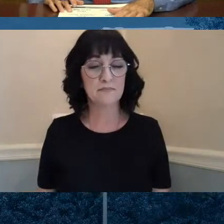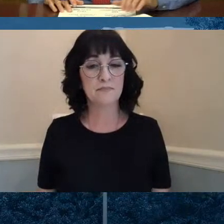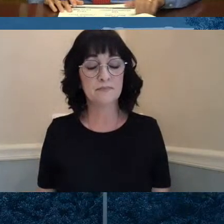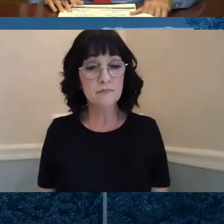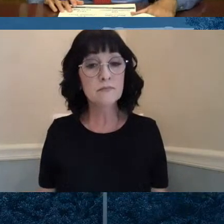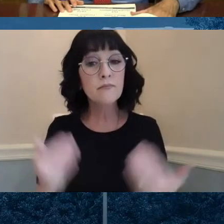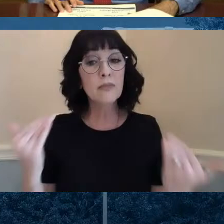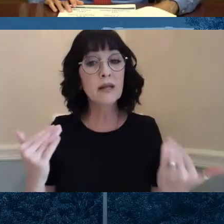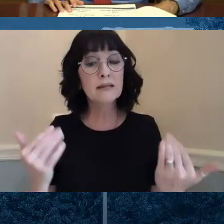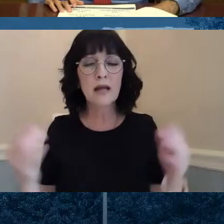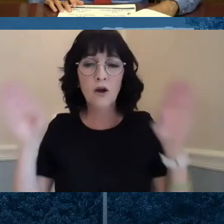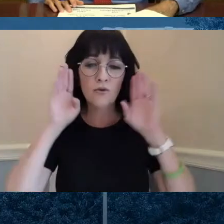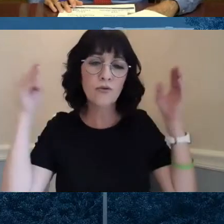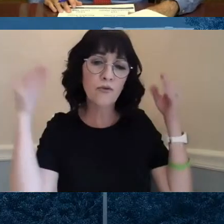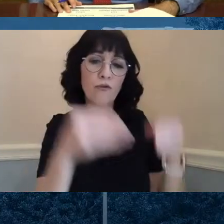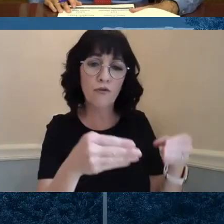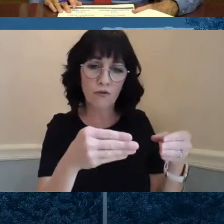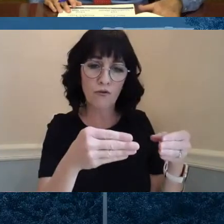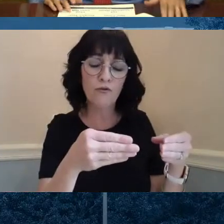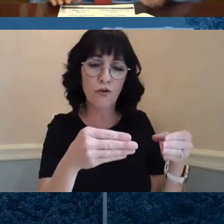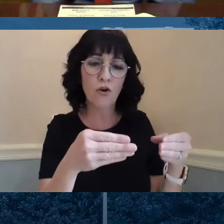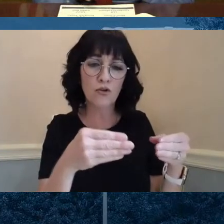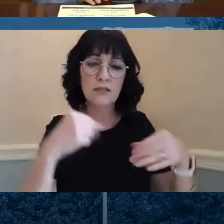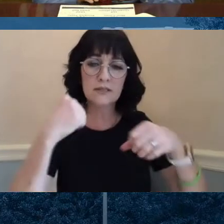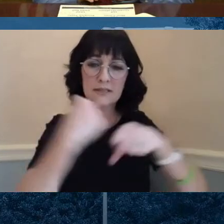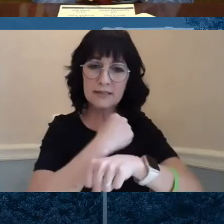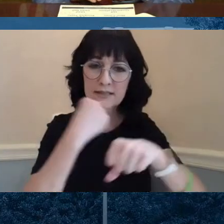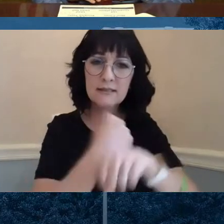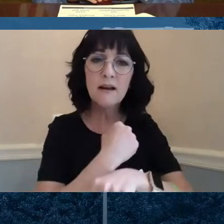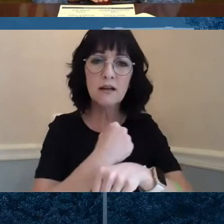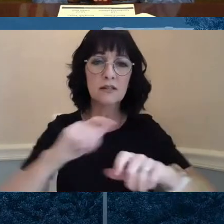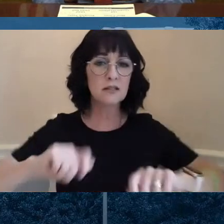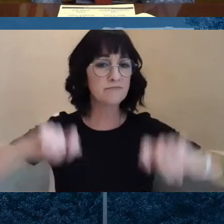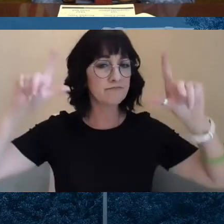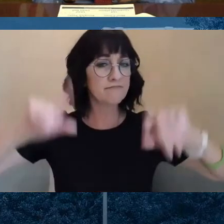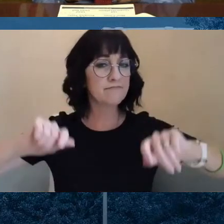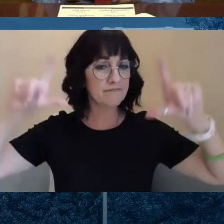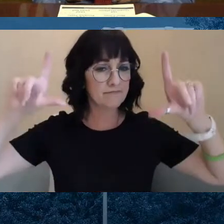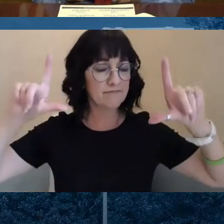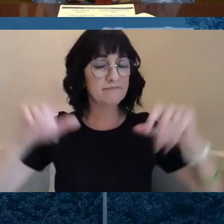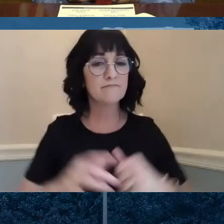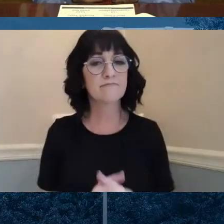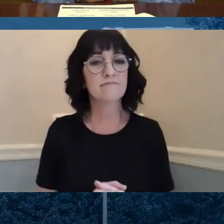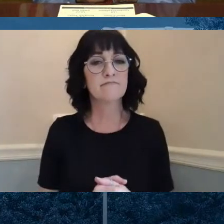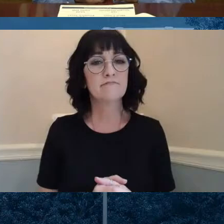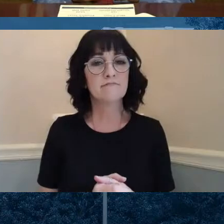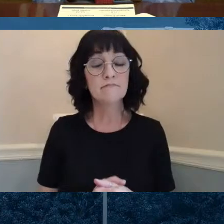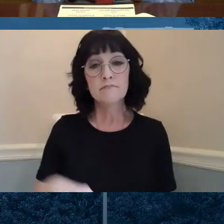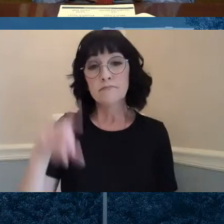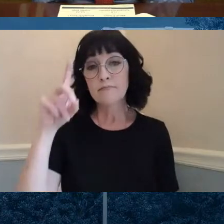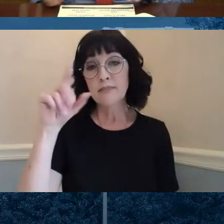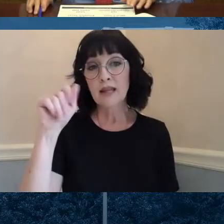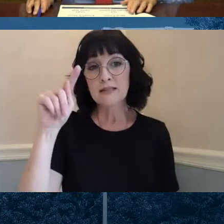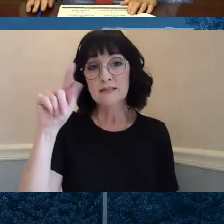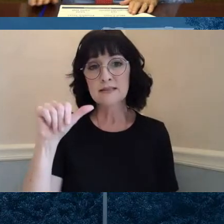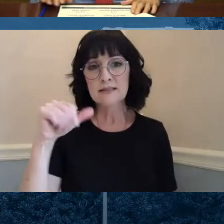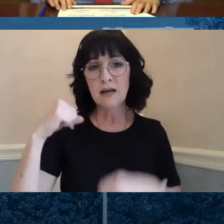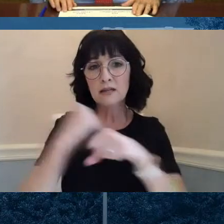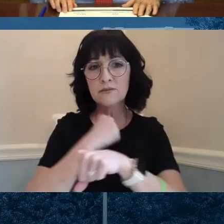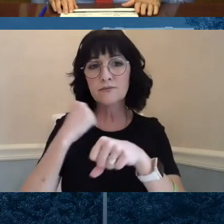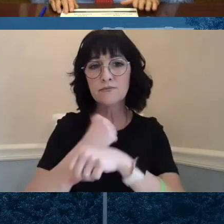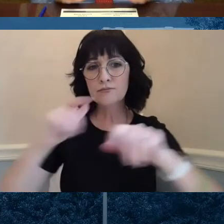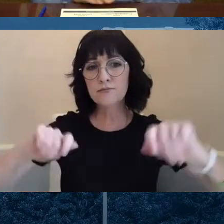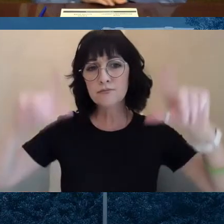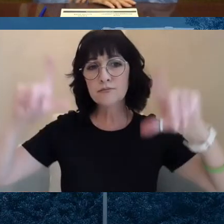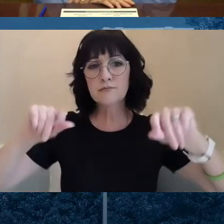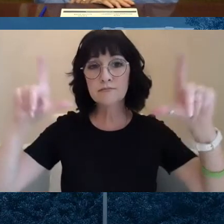data and the presentation, the slideshow that normally we have. There's our data update. Things are looking a little bit better.